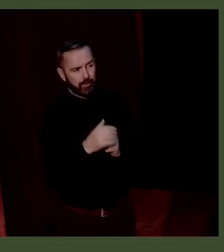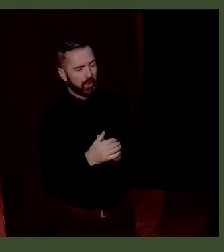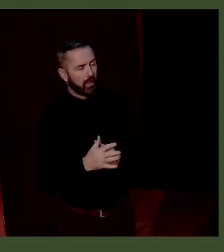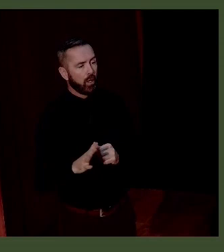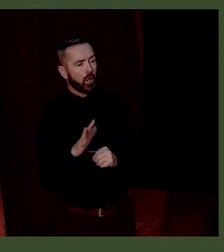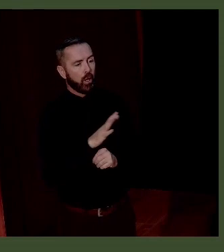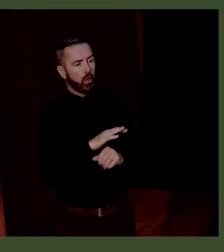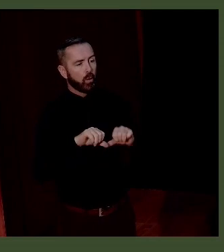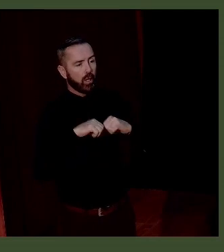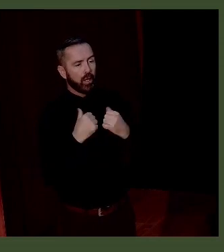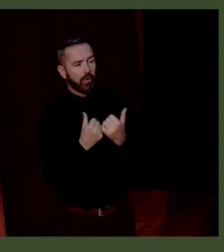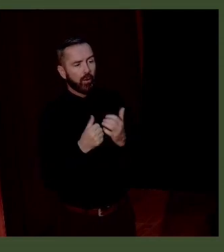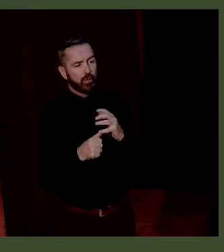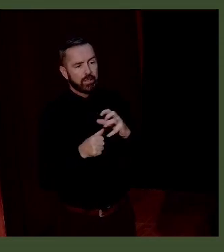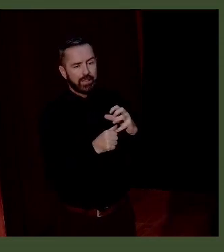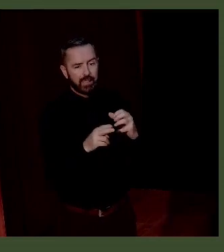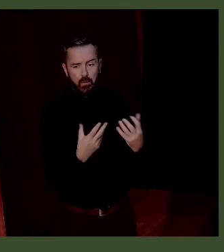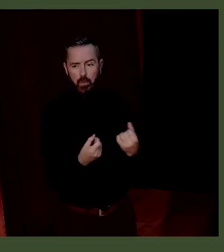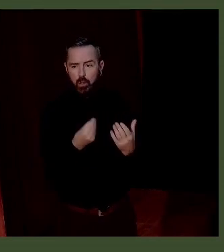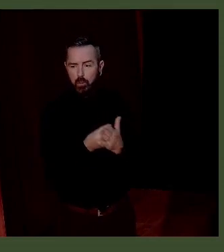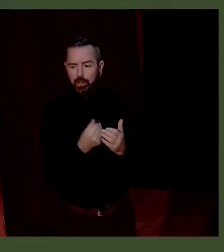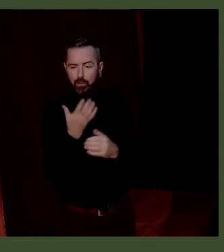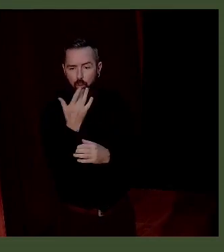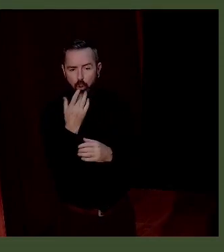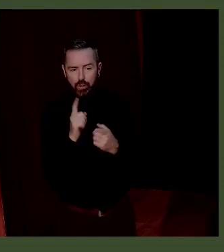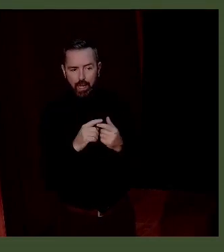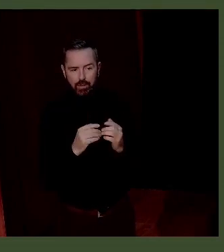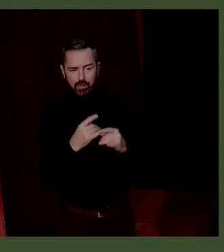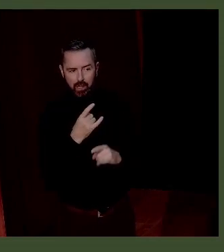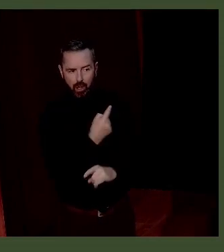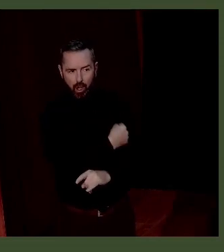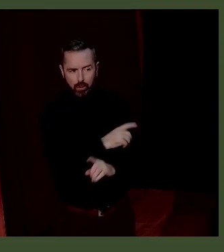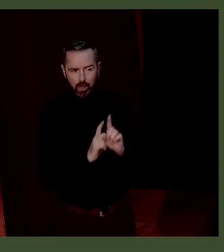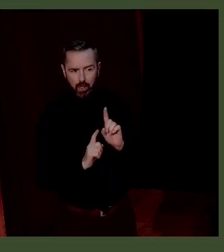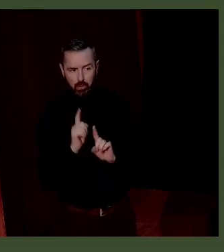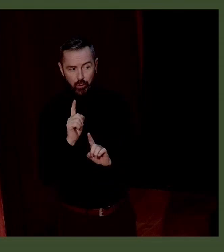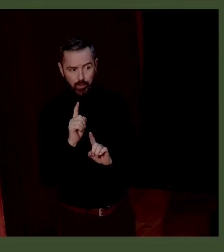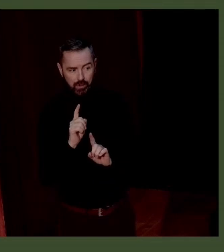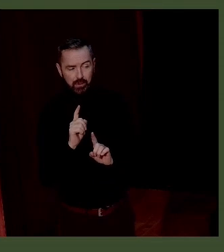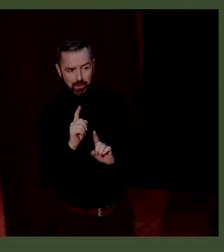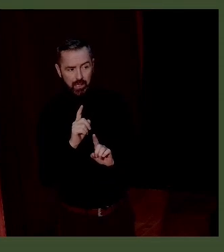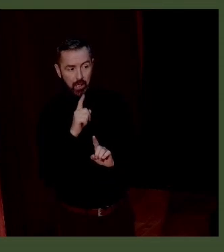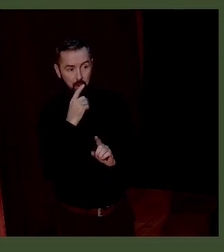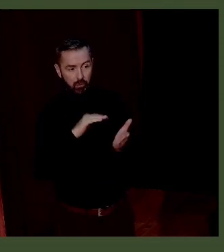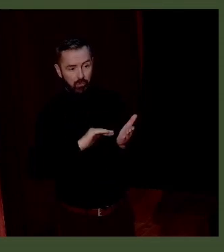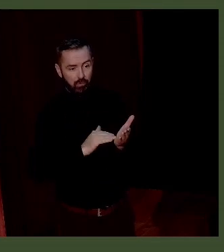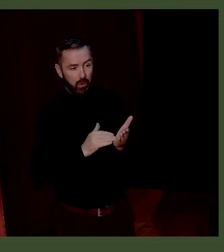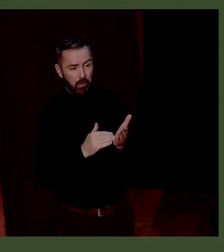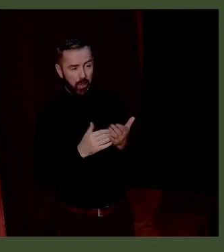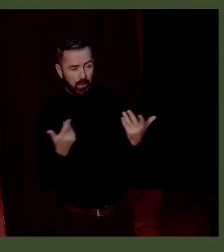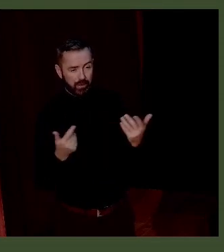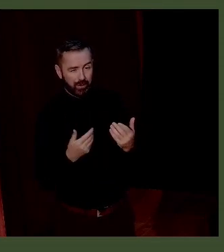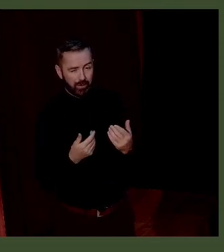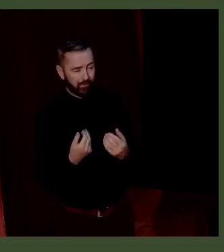Local authorities could borrow money for water and sanitary services and hospital improvements again. Though ratepayers were very, very reluctant